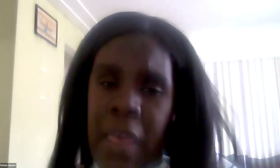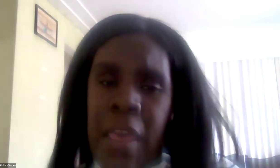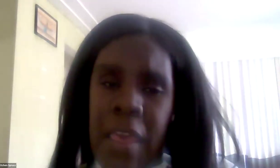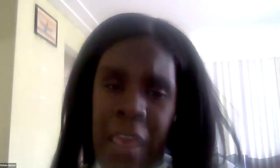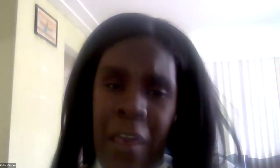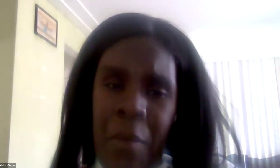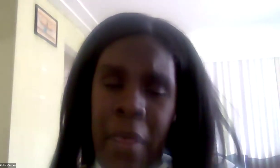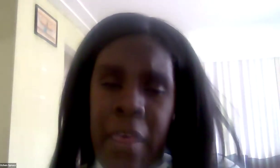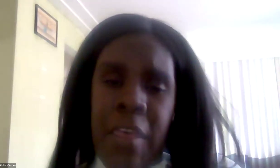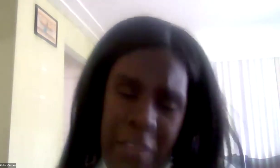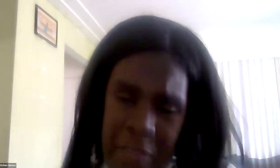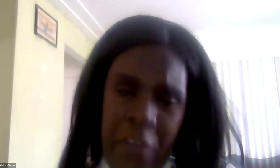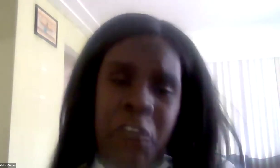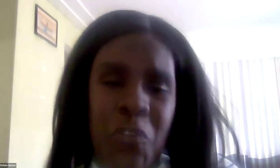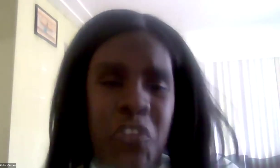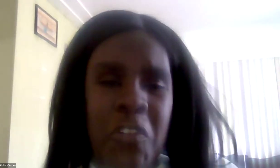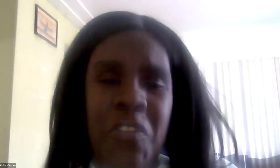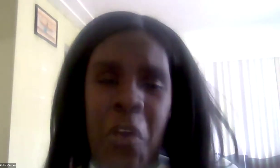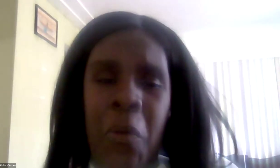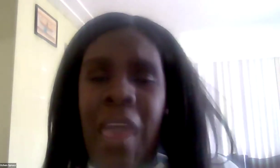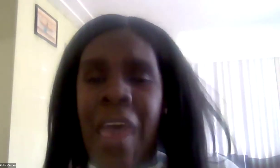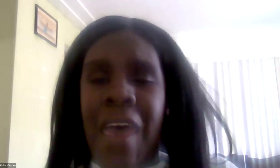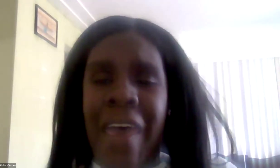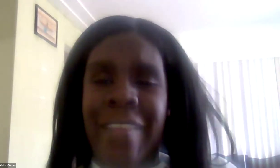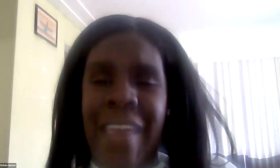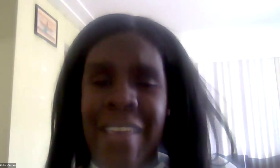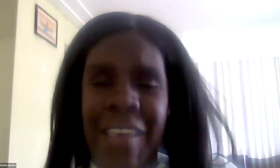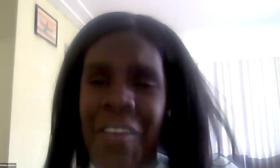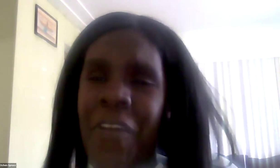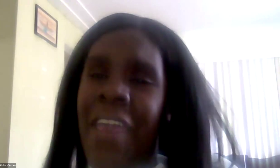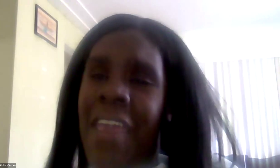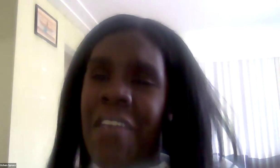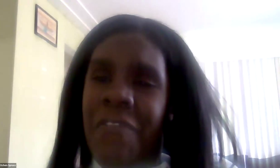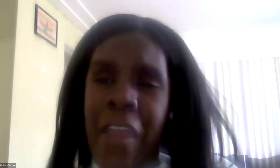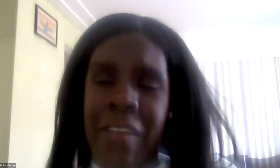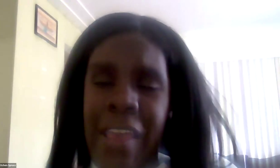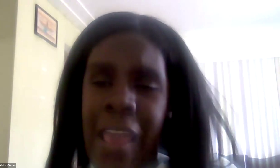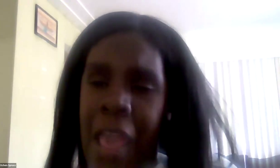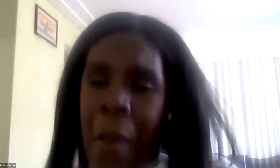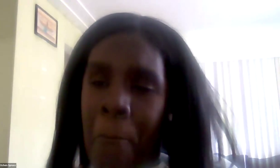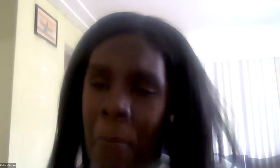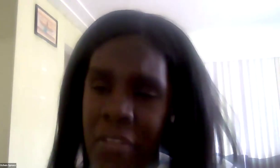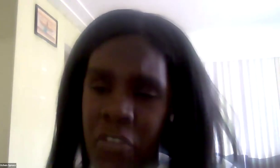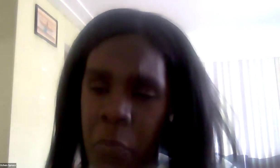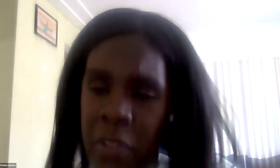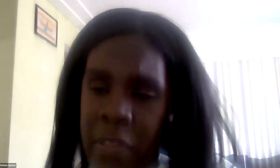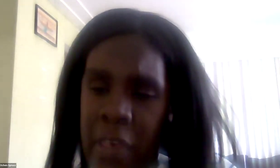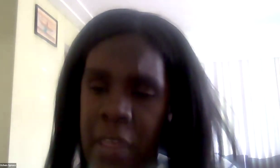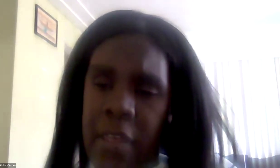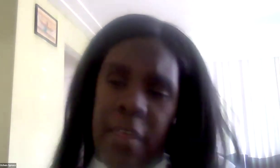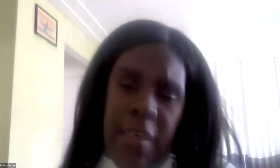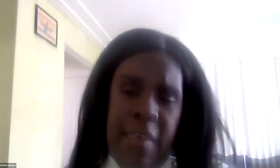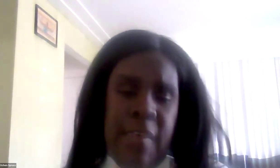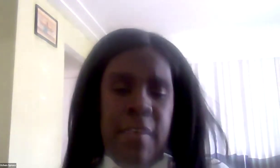up in the near future. So thank you very much. I will put